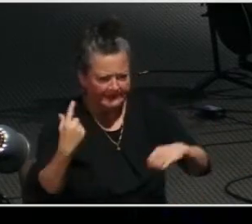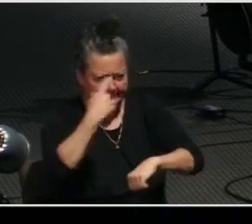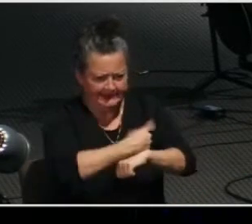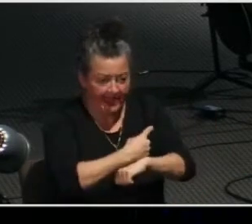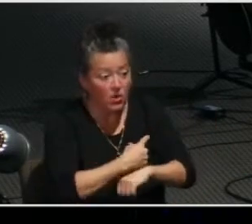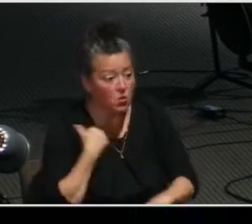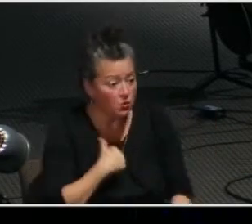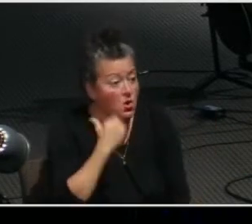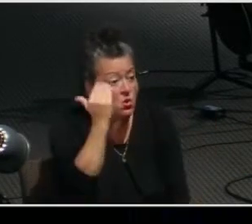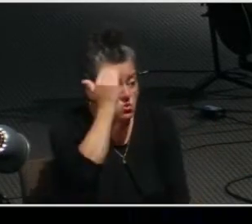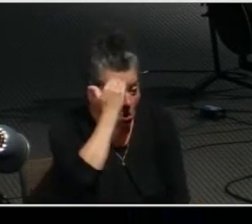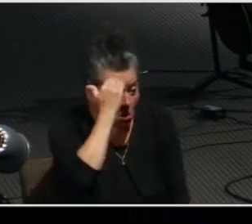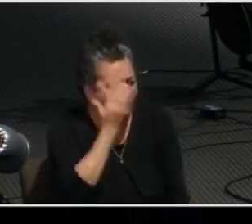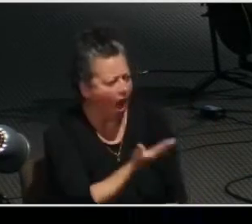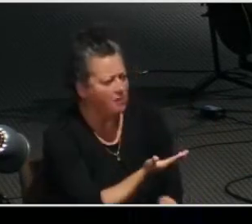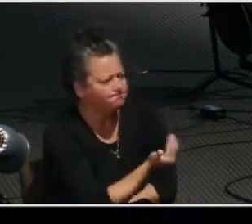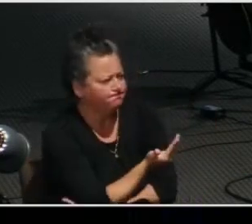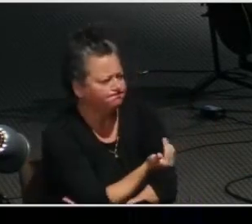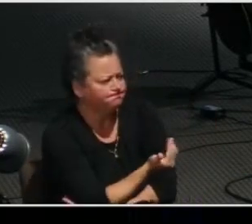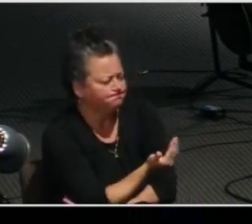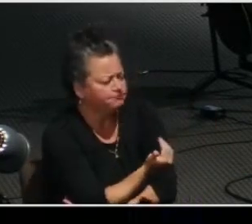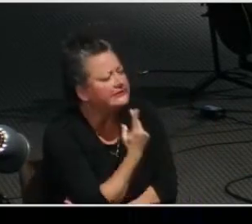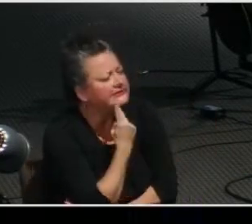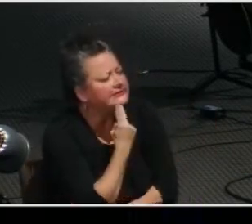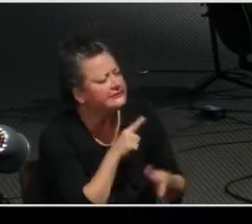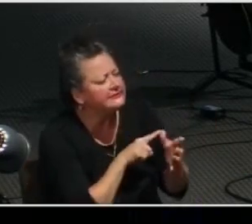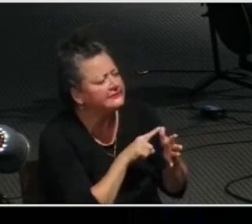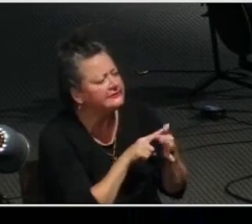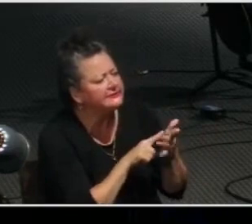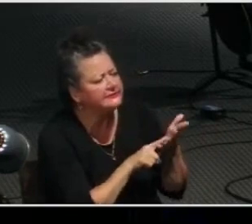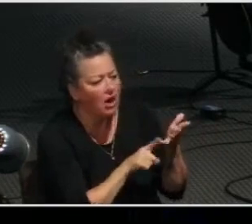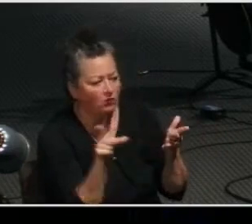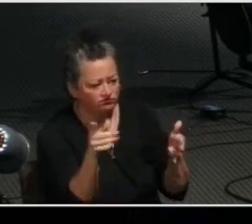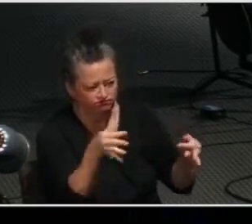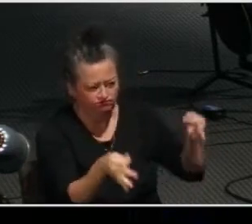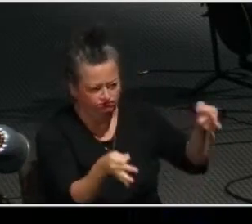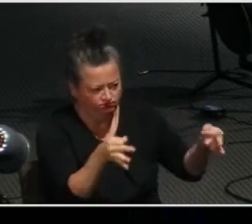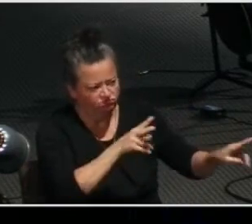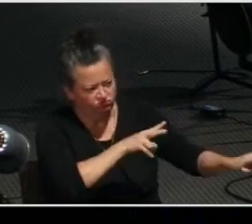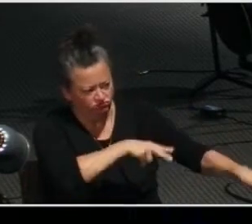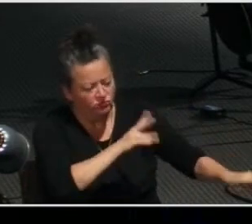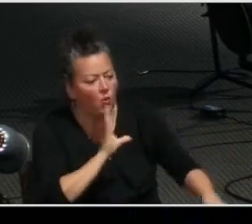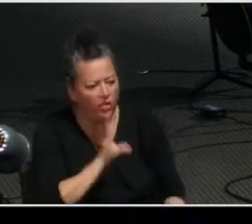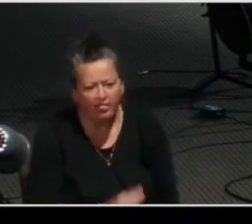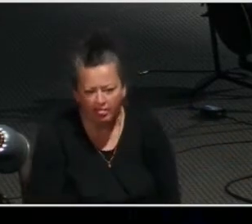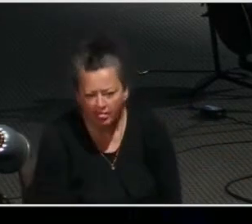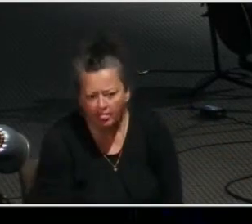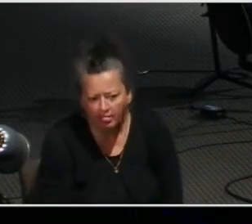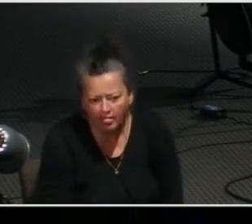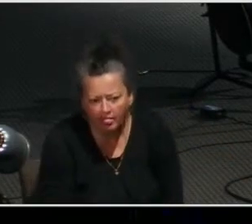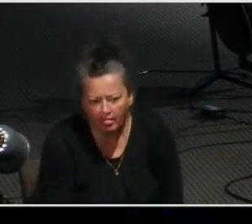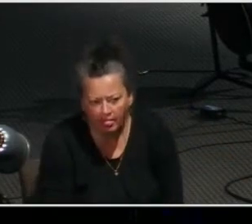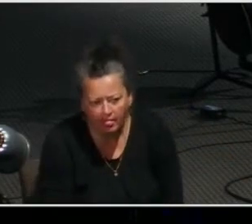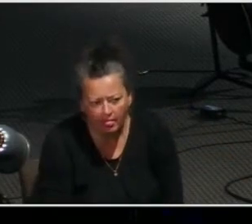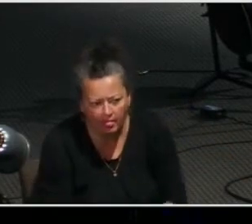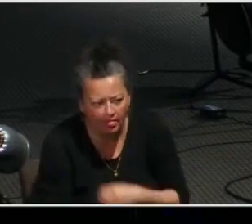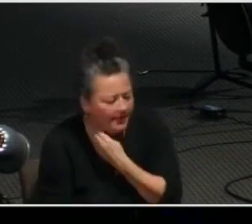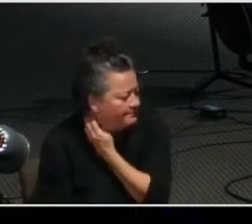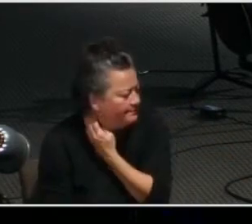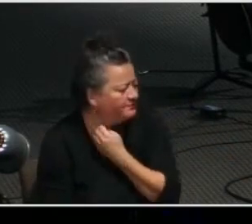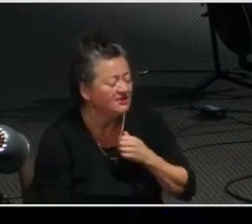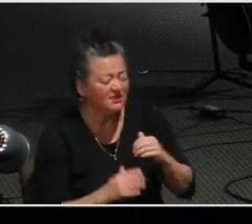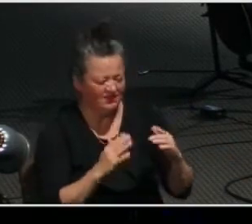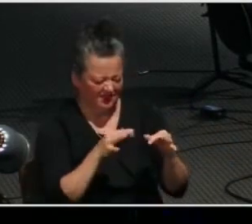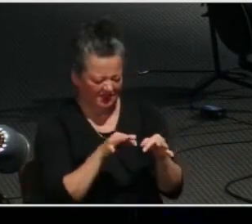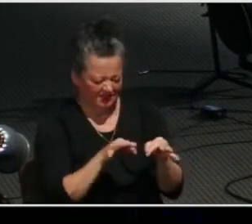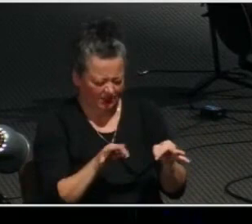noted miseries in verse 1. And then notice in verse 3 that phrase, flesh like fire.